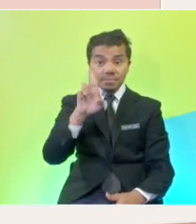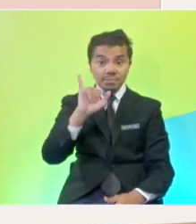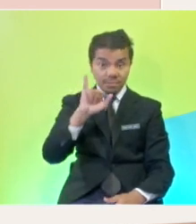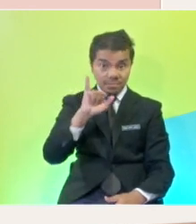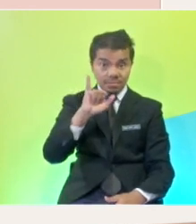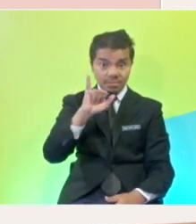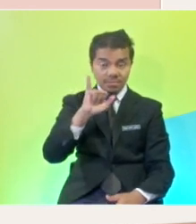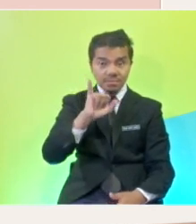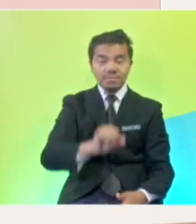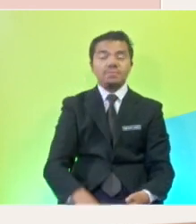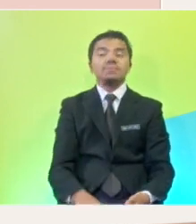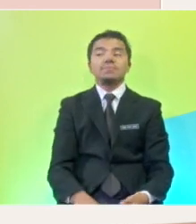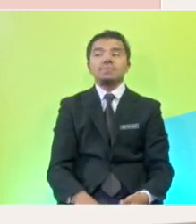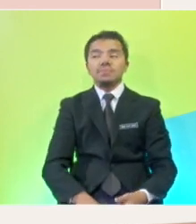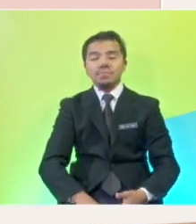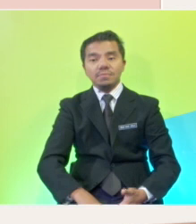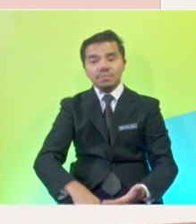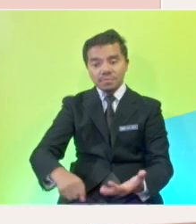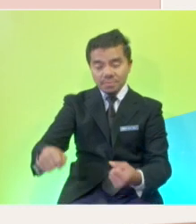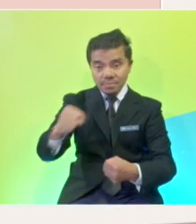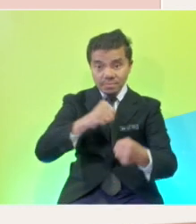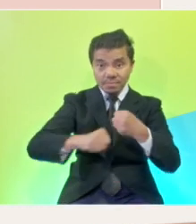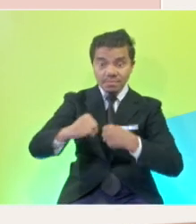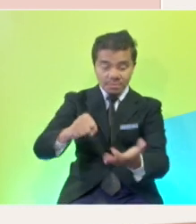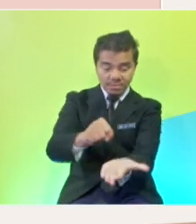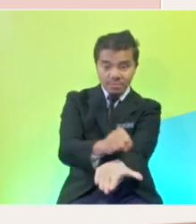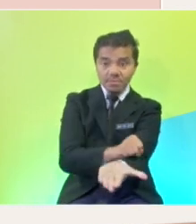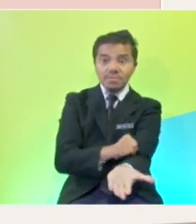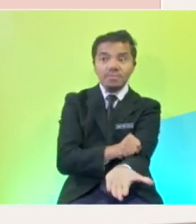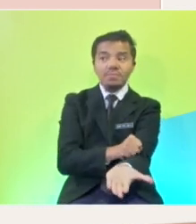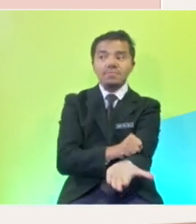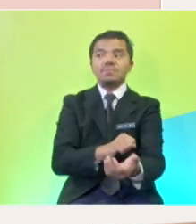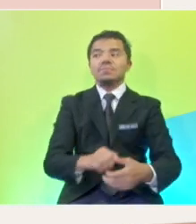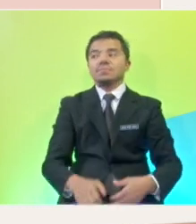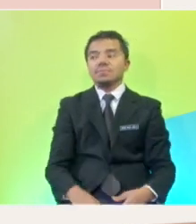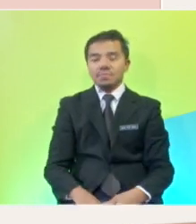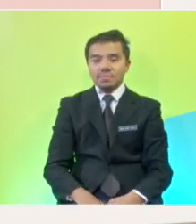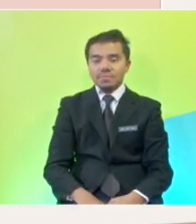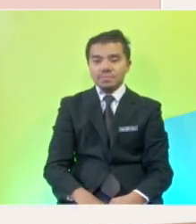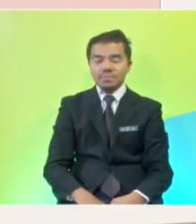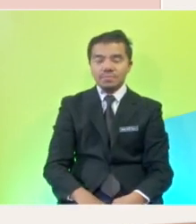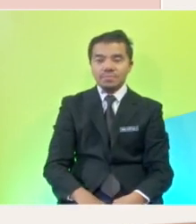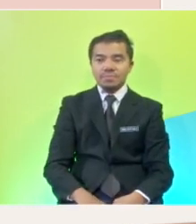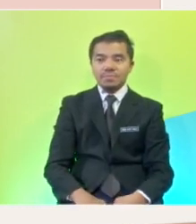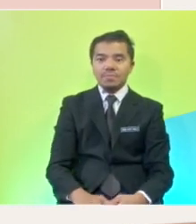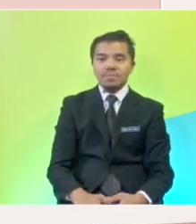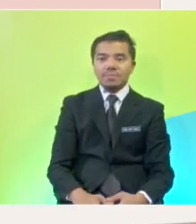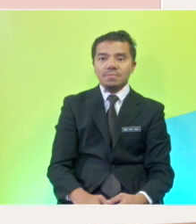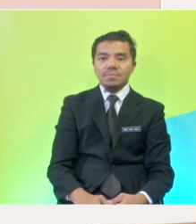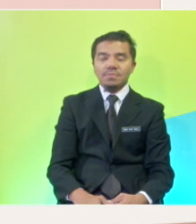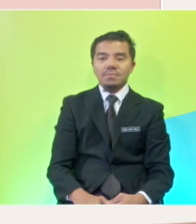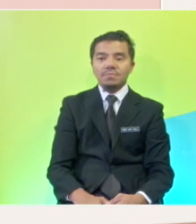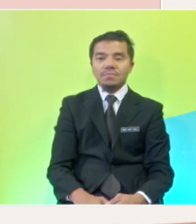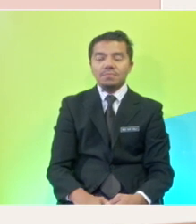Okay, the peripheral nervous system consists of a neural network. Okay, it is controlled by the central